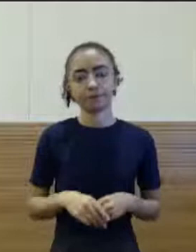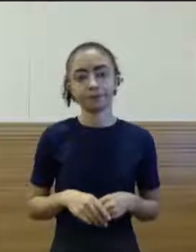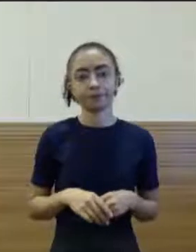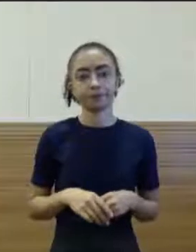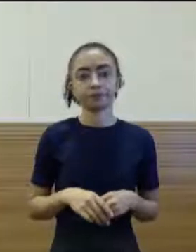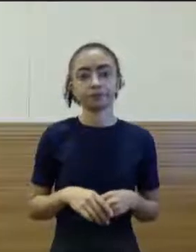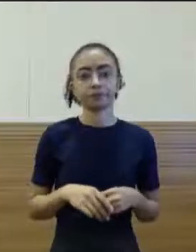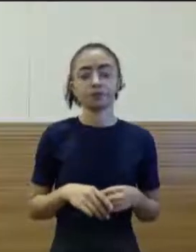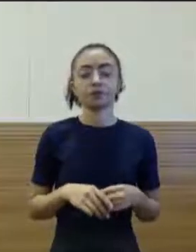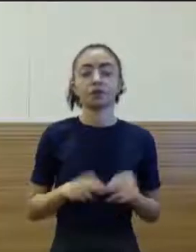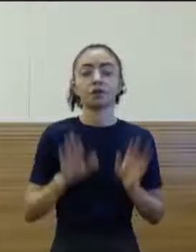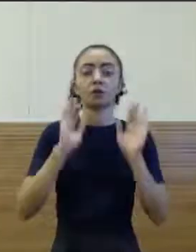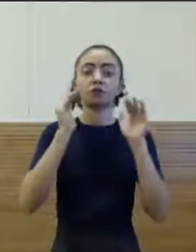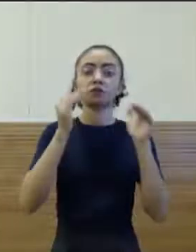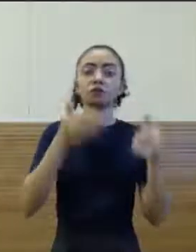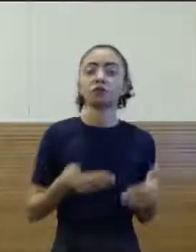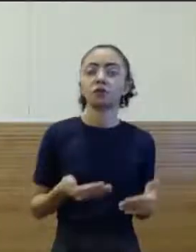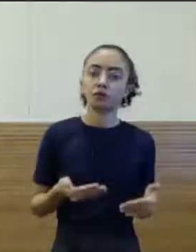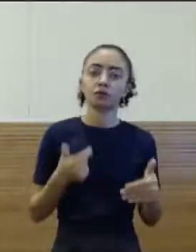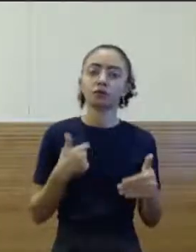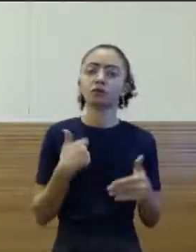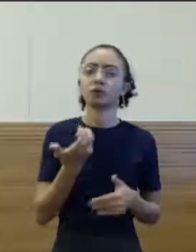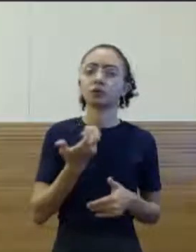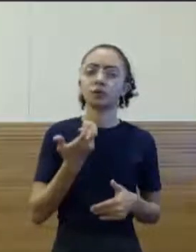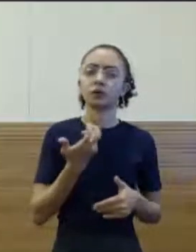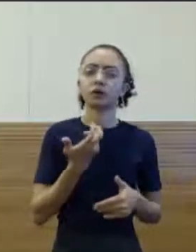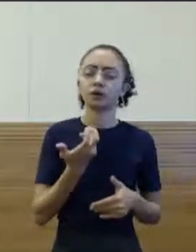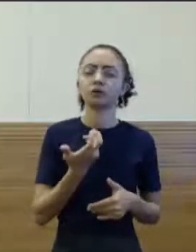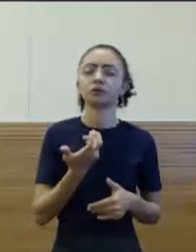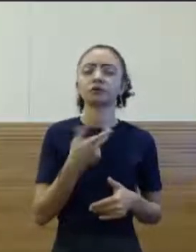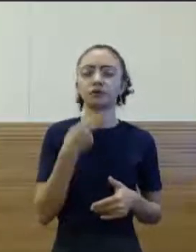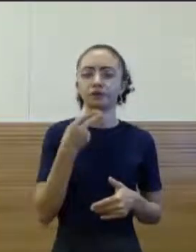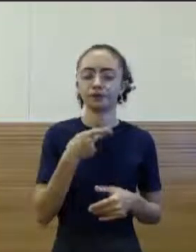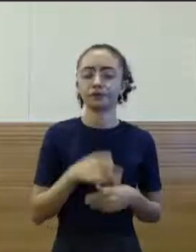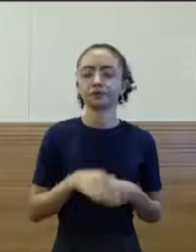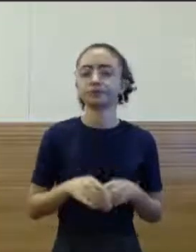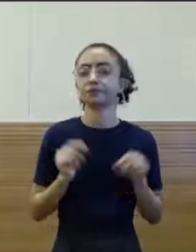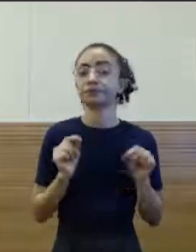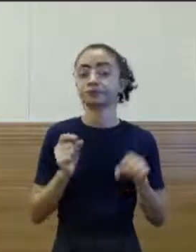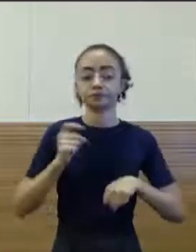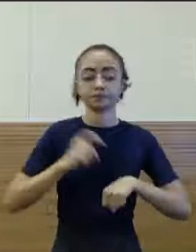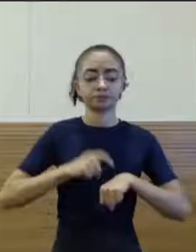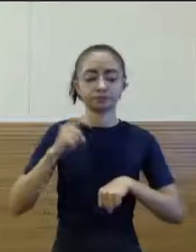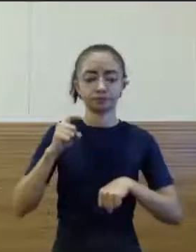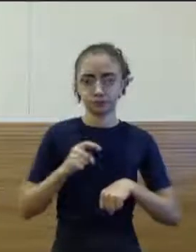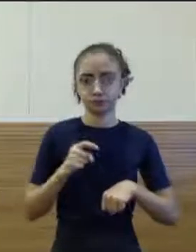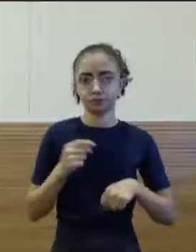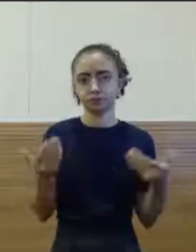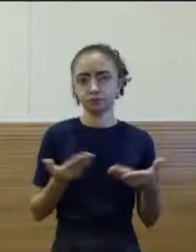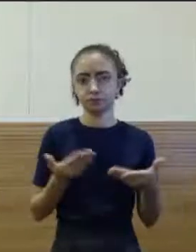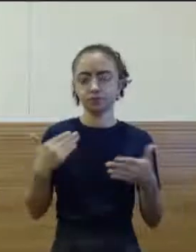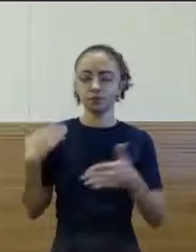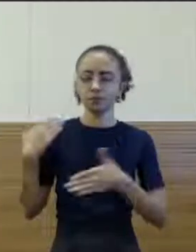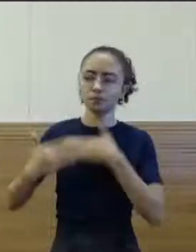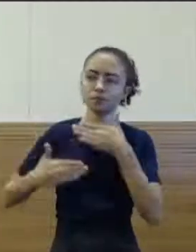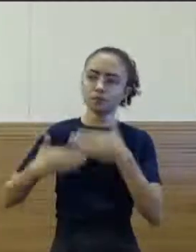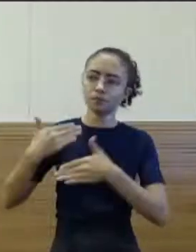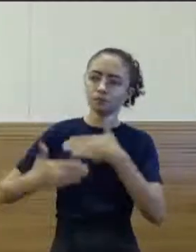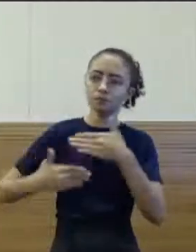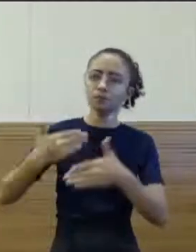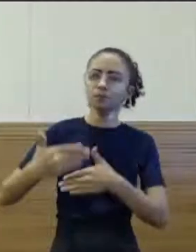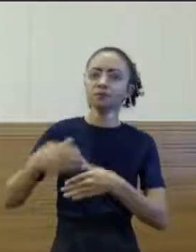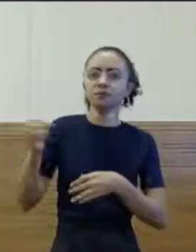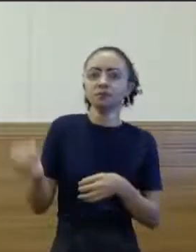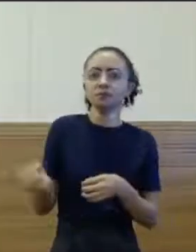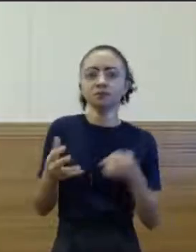With regards to, well, to the foods, well, we're at this moment in a process of